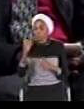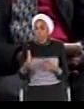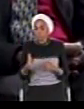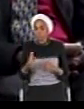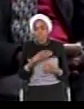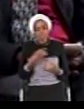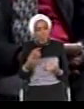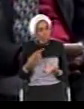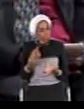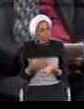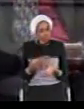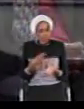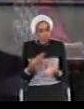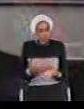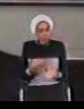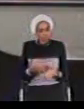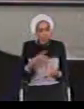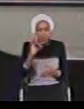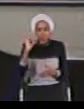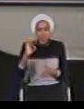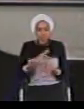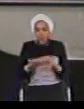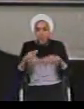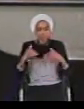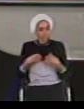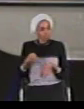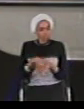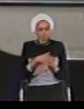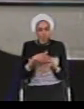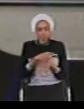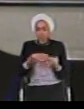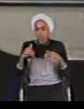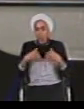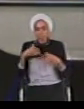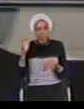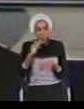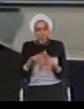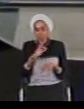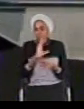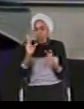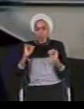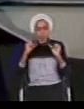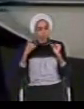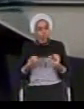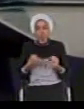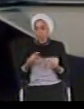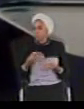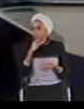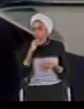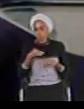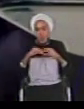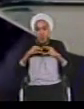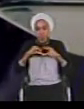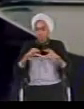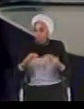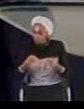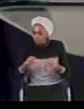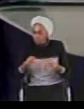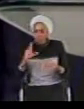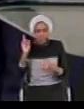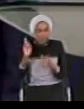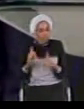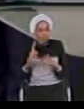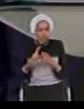gospel he preaches has no effect, has no power. It doesn't drive people to their knees